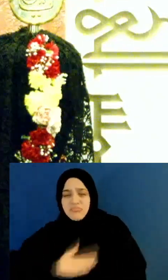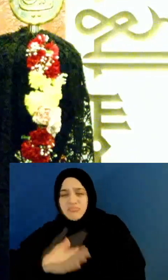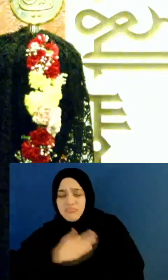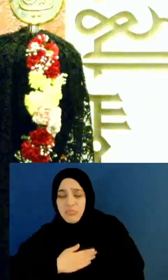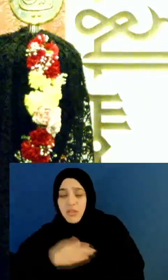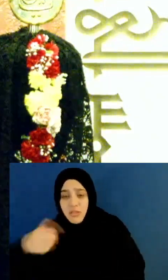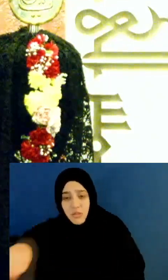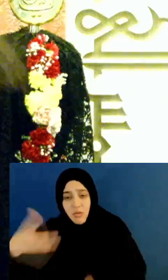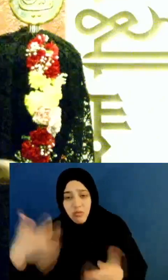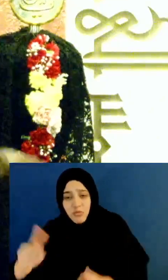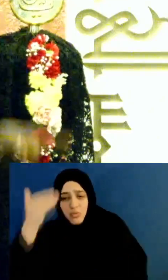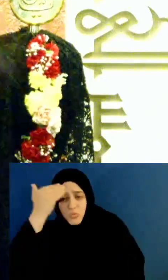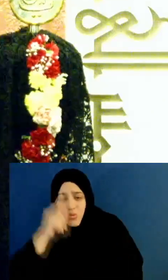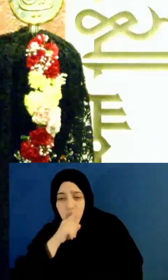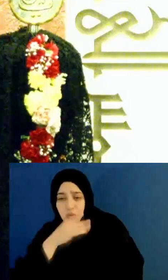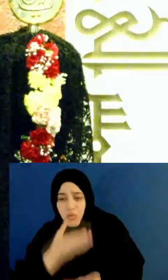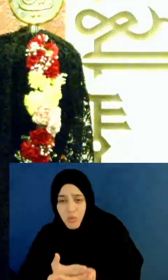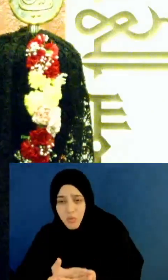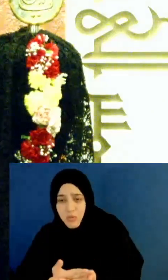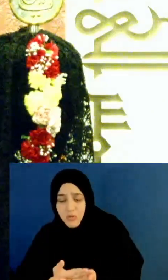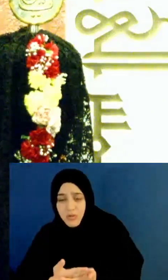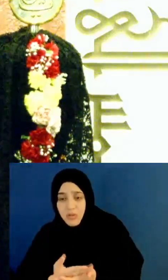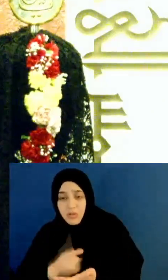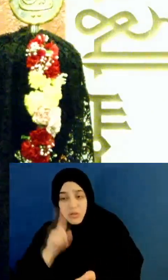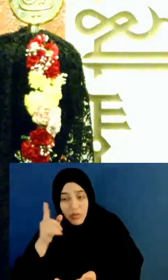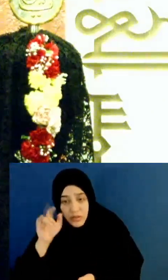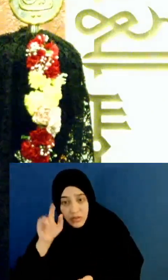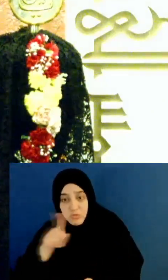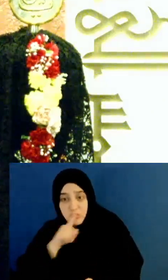that Aba Abdullah stood for in Karbala.